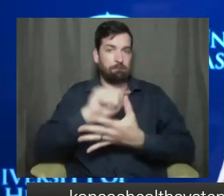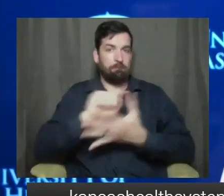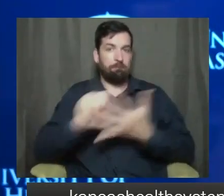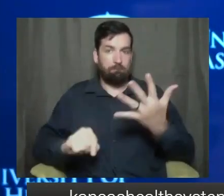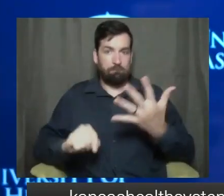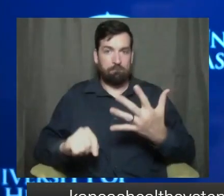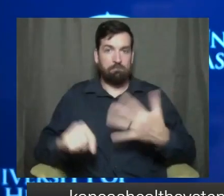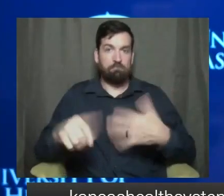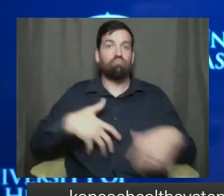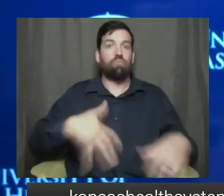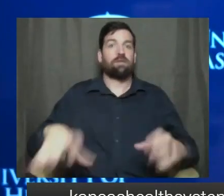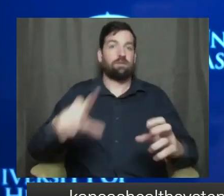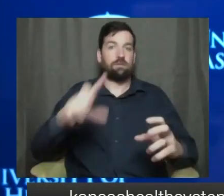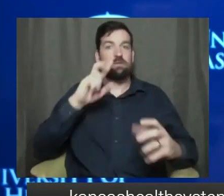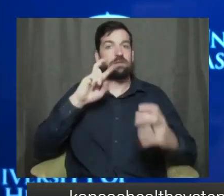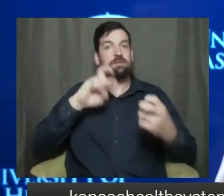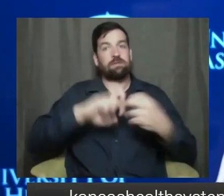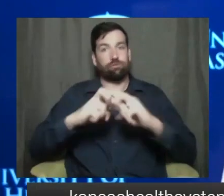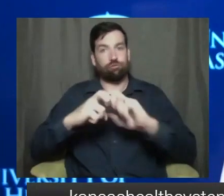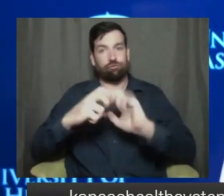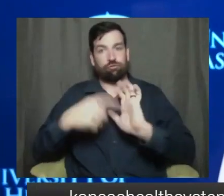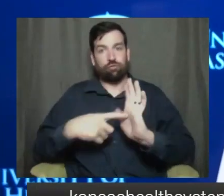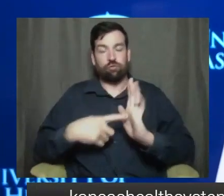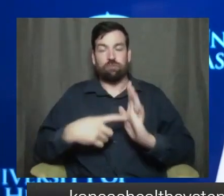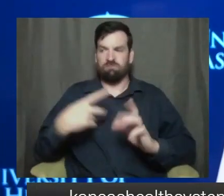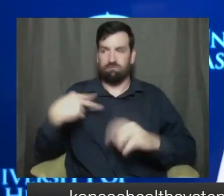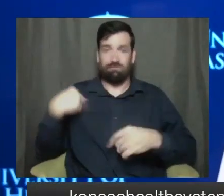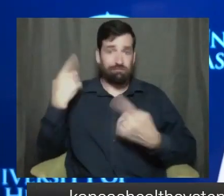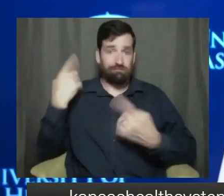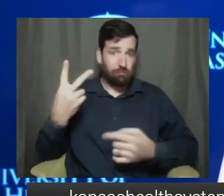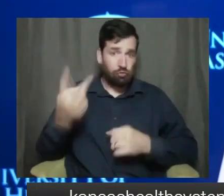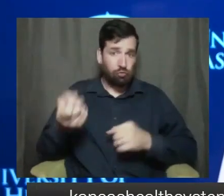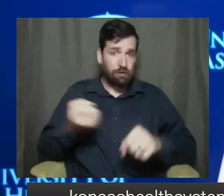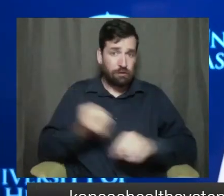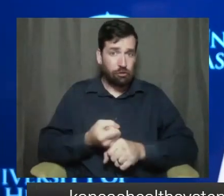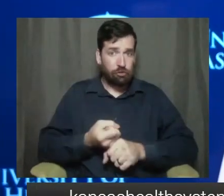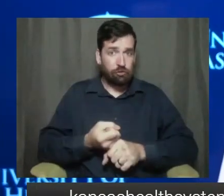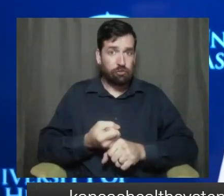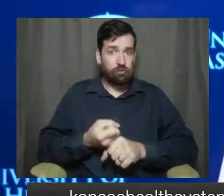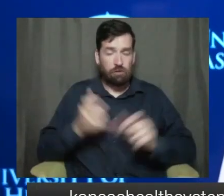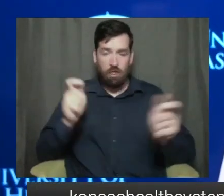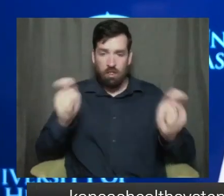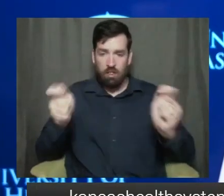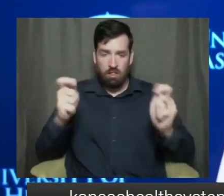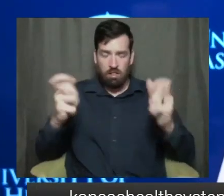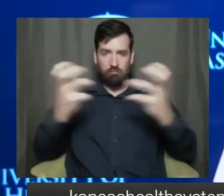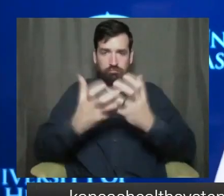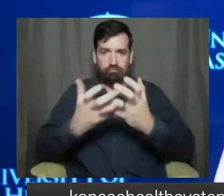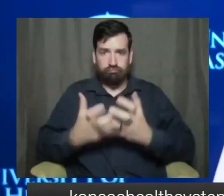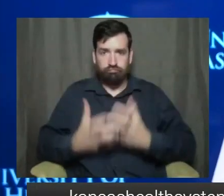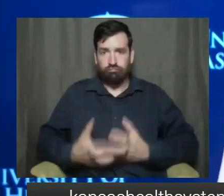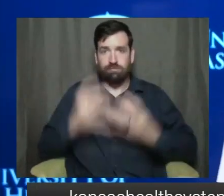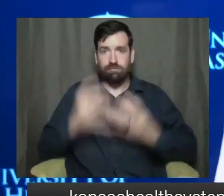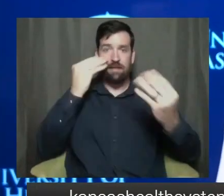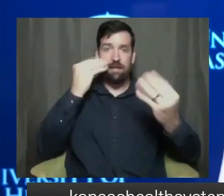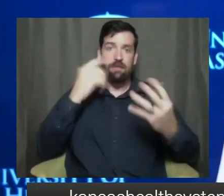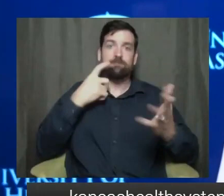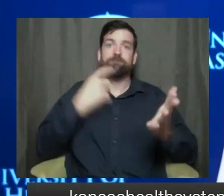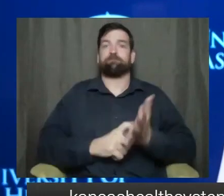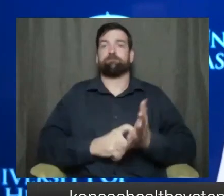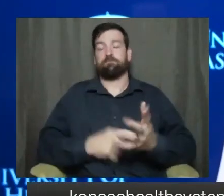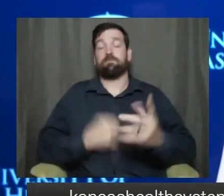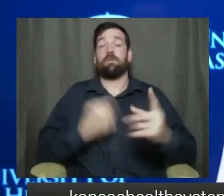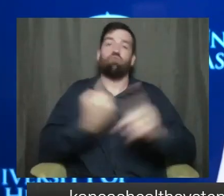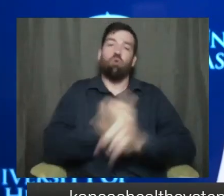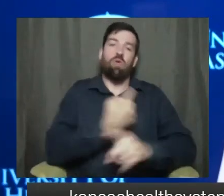complications. So even in just 2 years, we've kind of fit all that data together. And, appropriately, the American